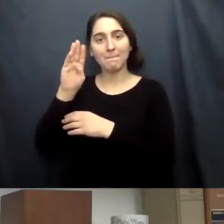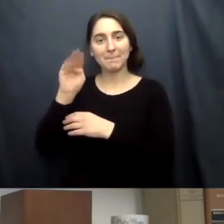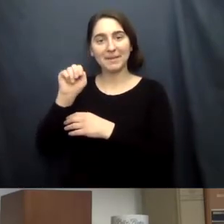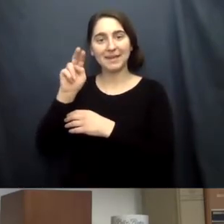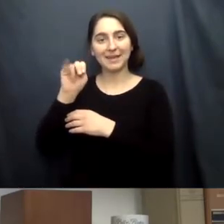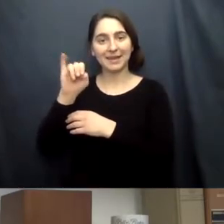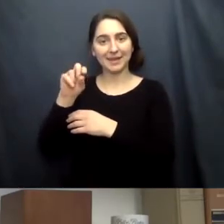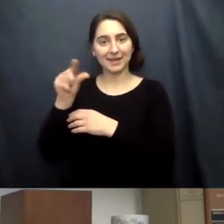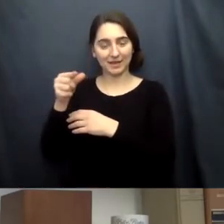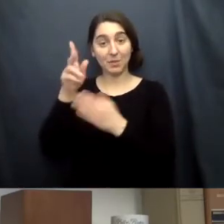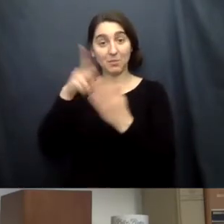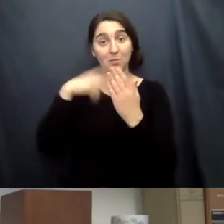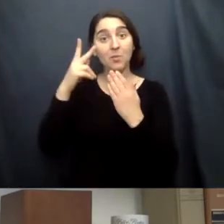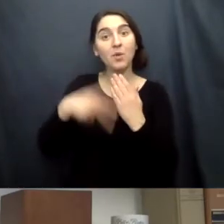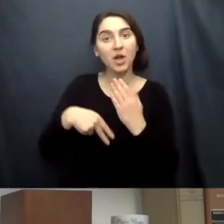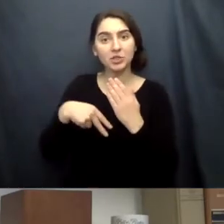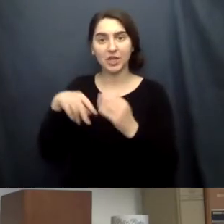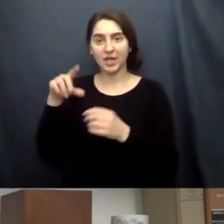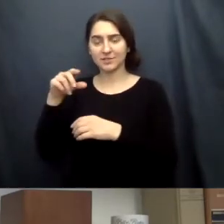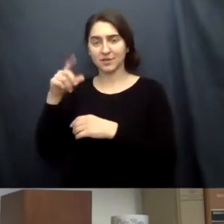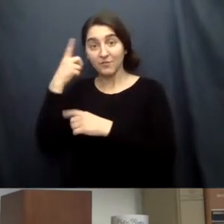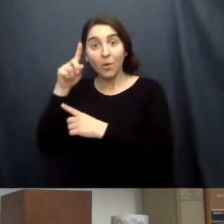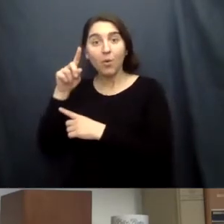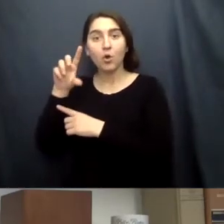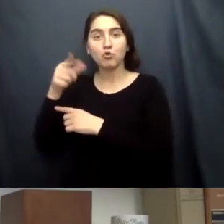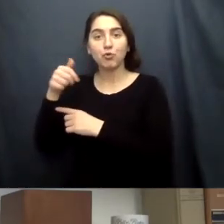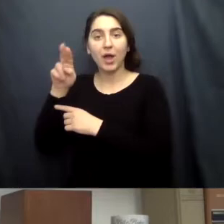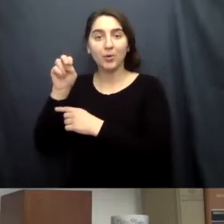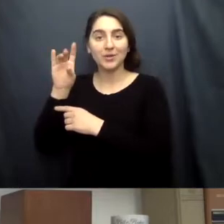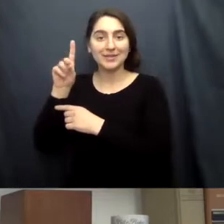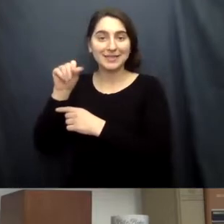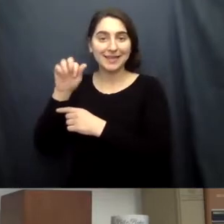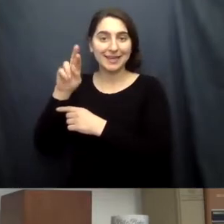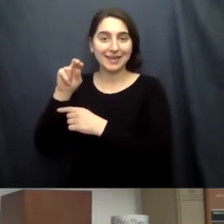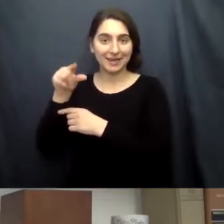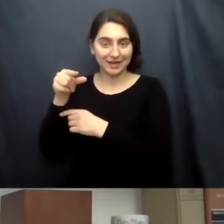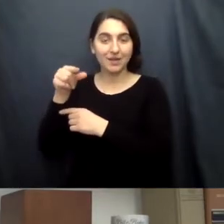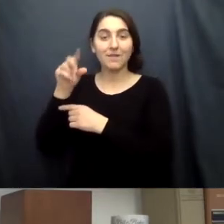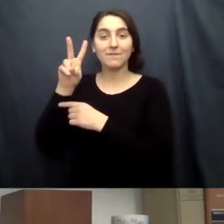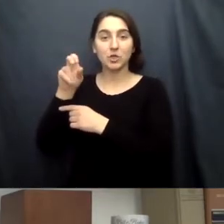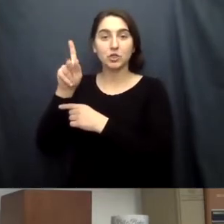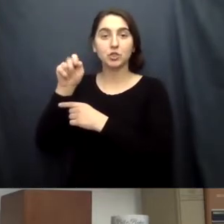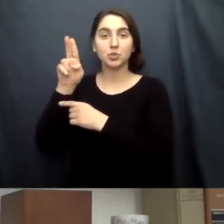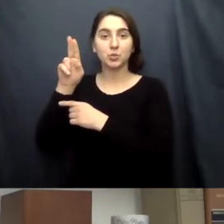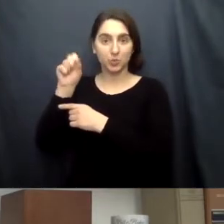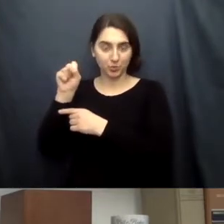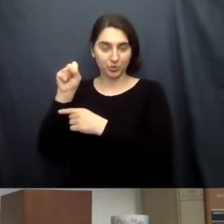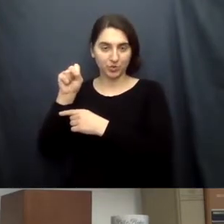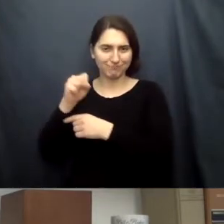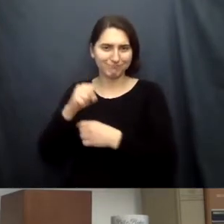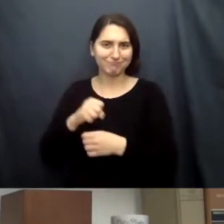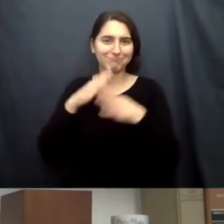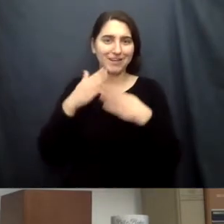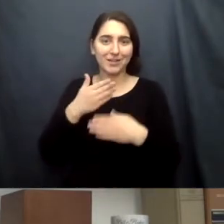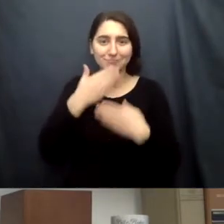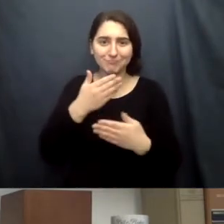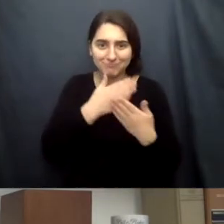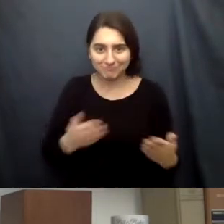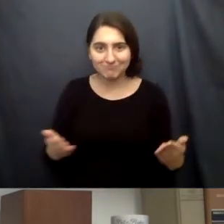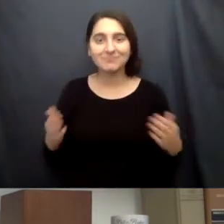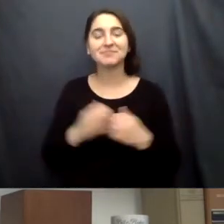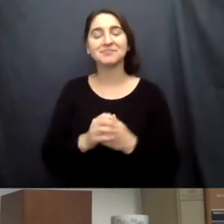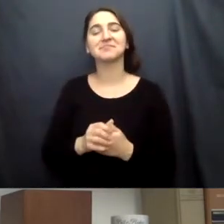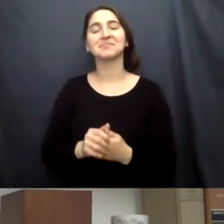grounding virtues of the On Being Project. And this morning, I'd like to reflect on the virtue of